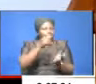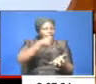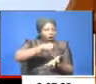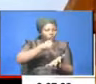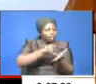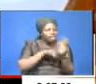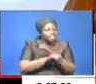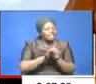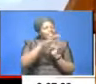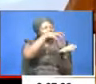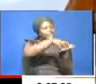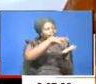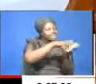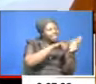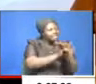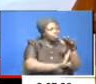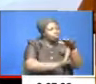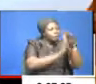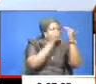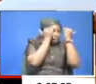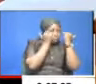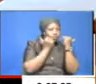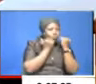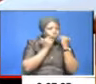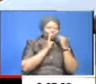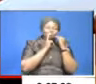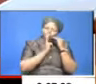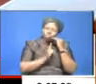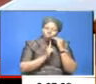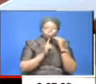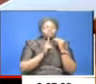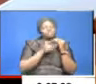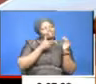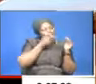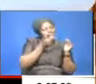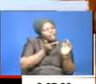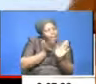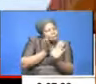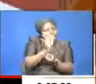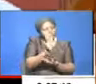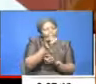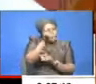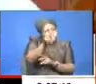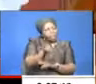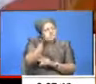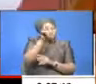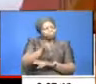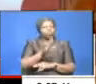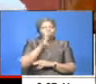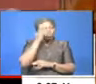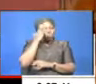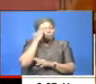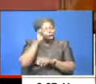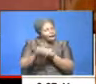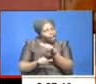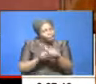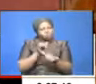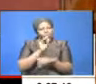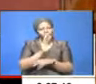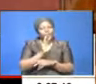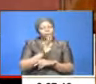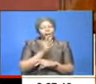Supreme Court, and therefore the respondent should have been aware of the appeal.